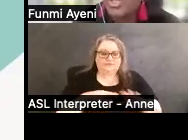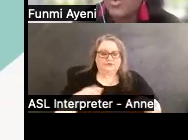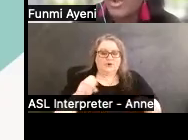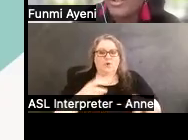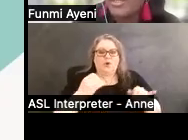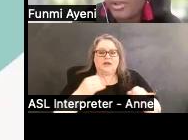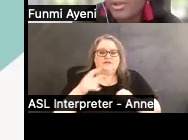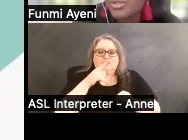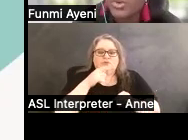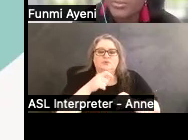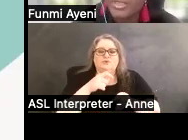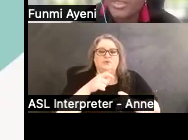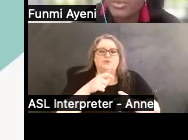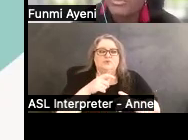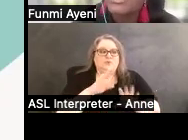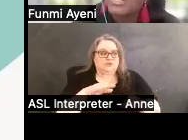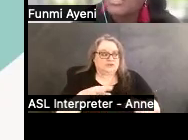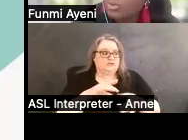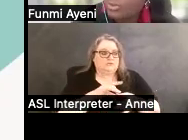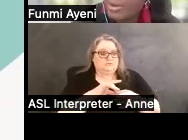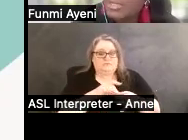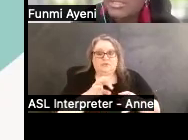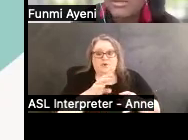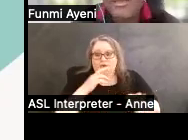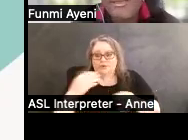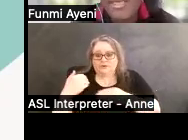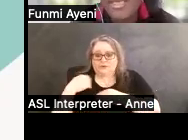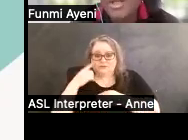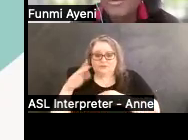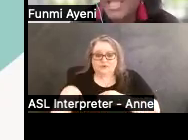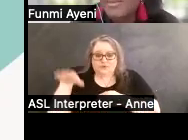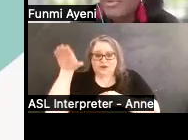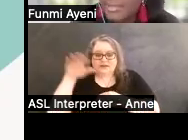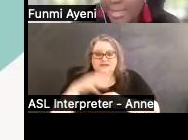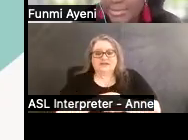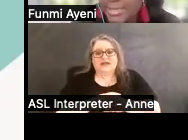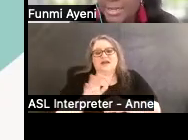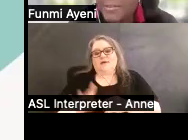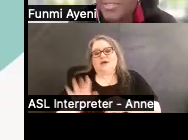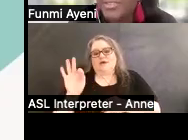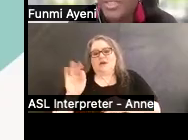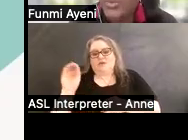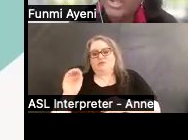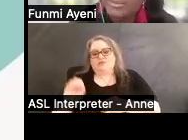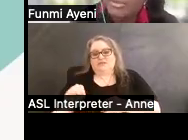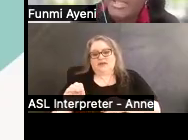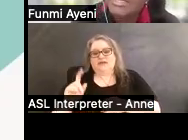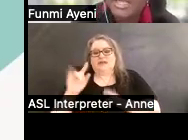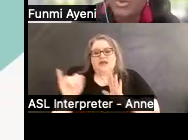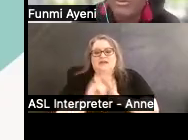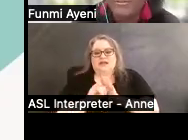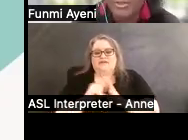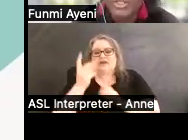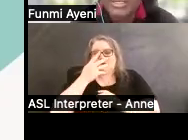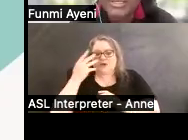who were theirs or that they were responsible for raising. And about 9% identified that they were immigrants